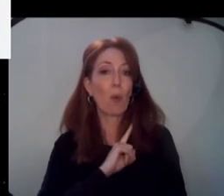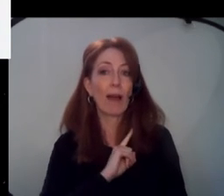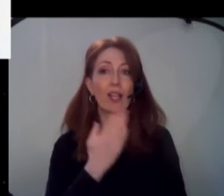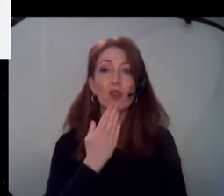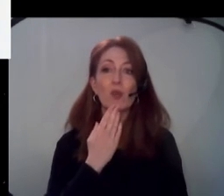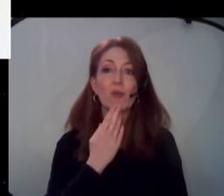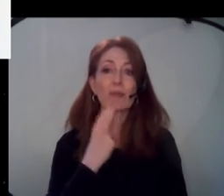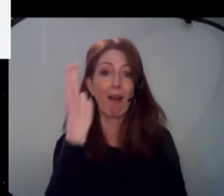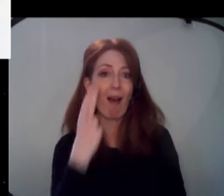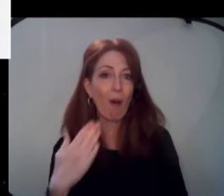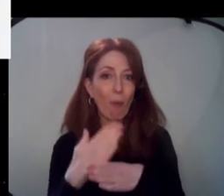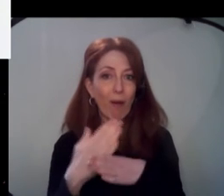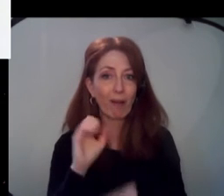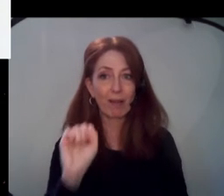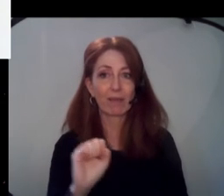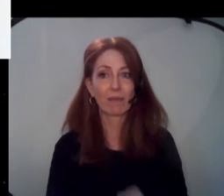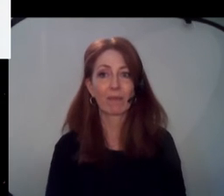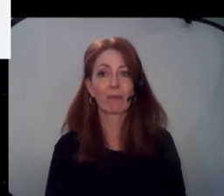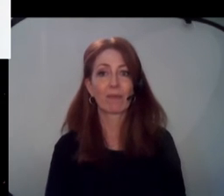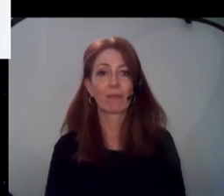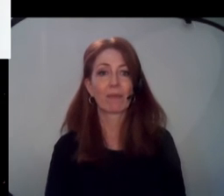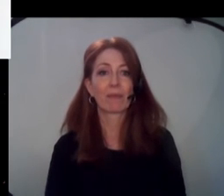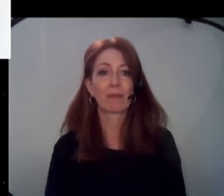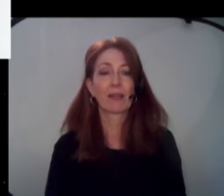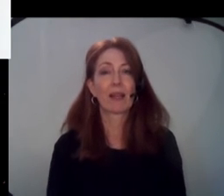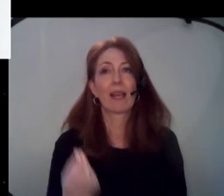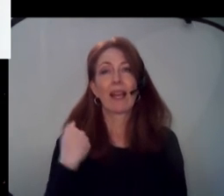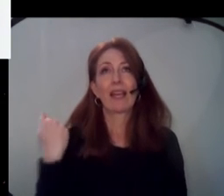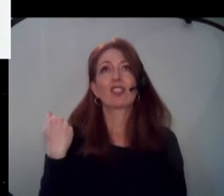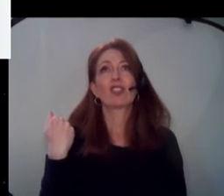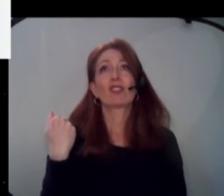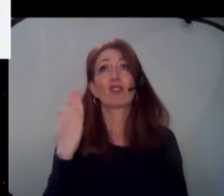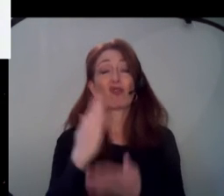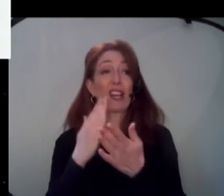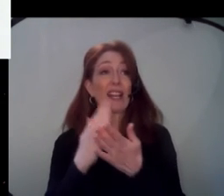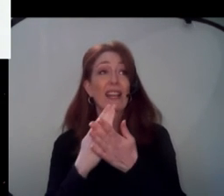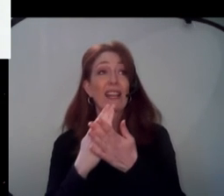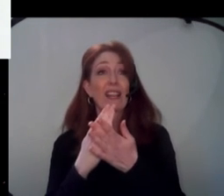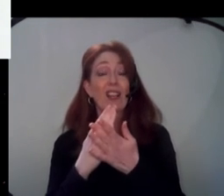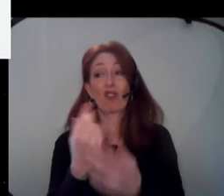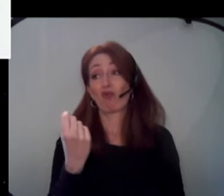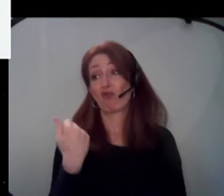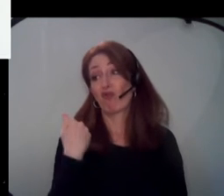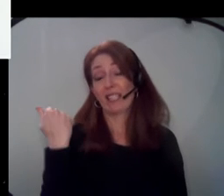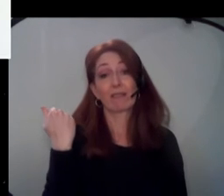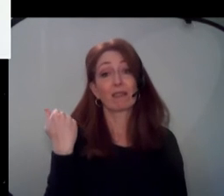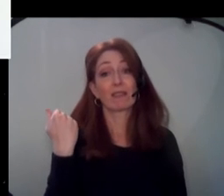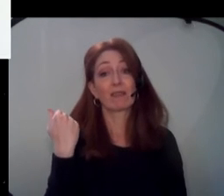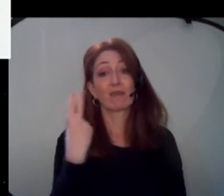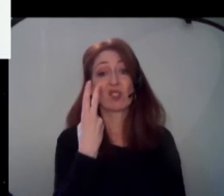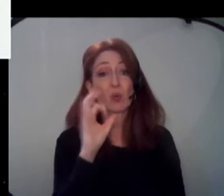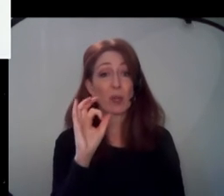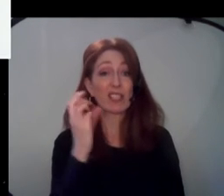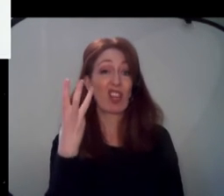is just about coming, is just about emphasized now, but really even going back 20 or 30 years, it was still very much about the